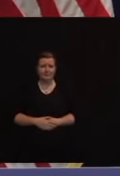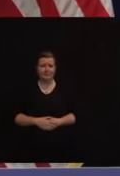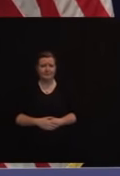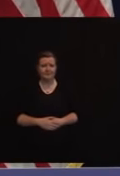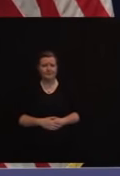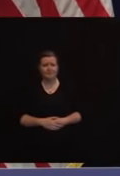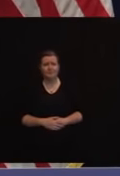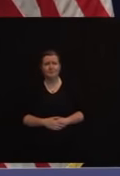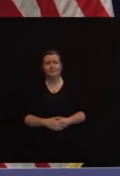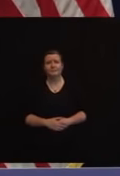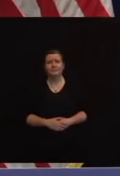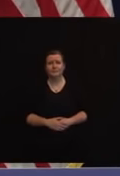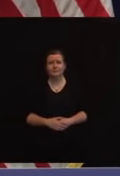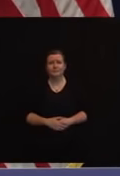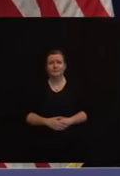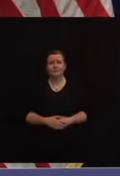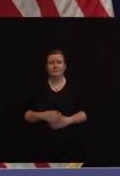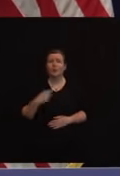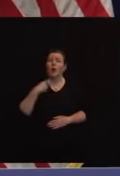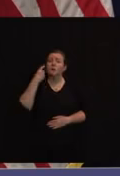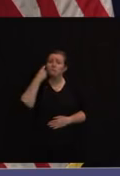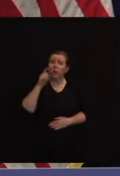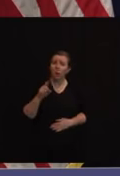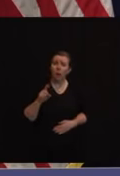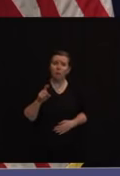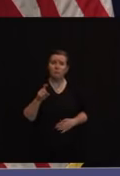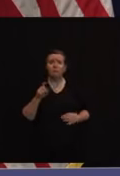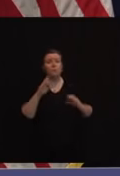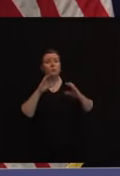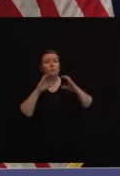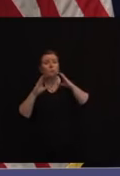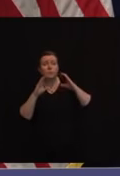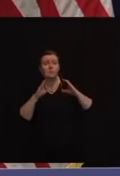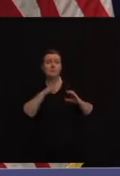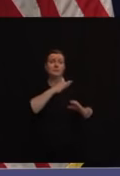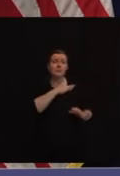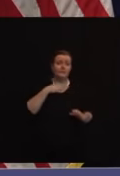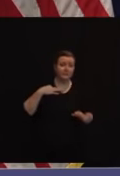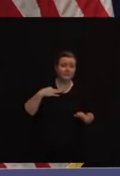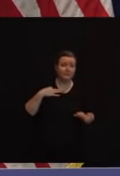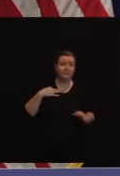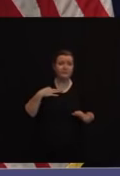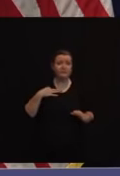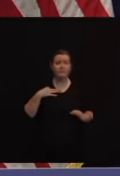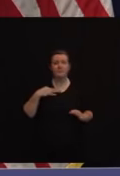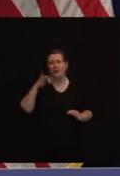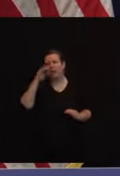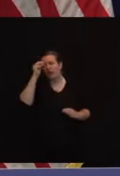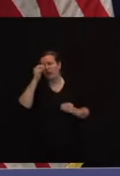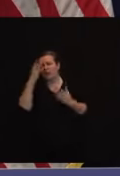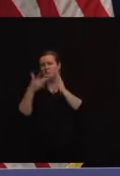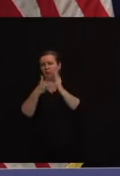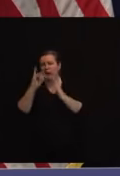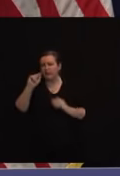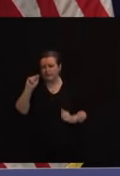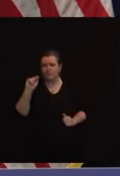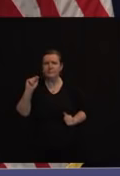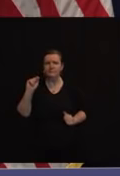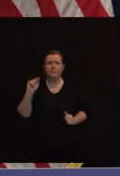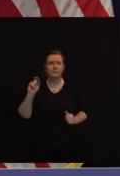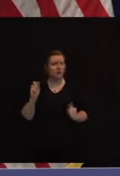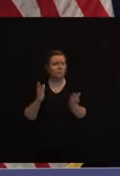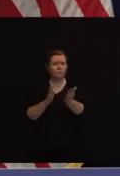of the communications and IT folks. Dan, we should at some point do a roll call of the state, federal, county, and municipal folks who are making